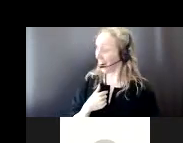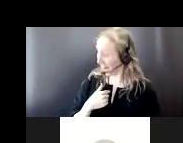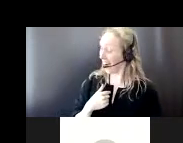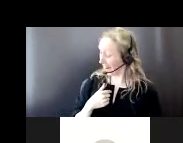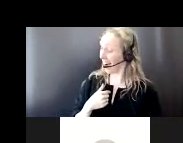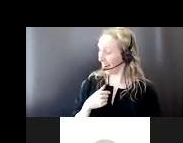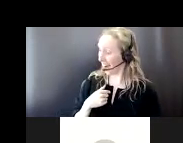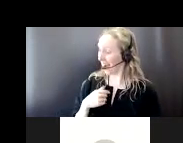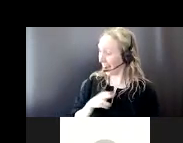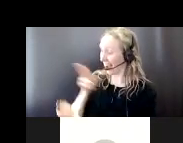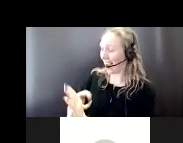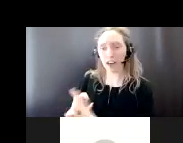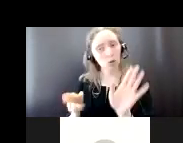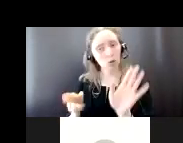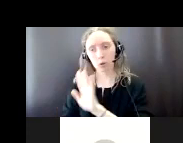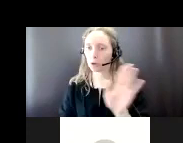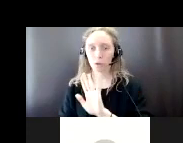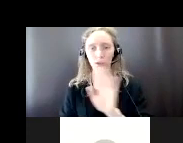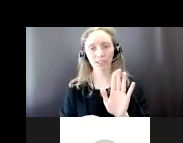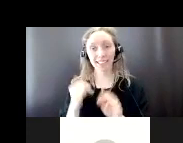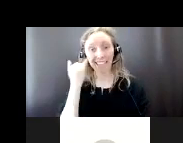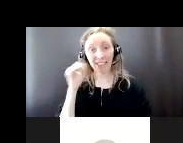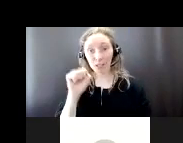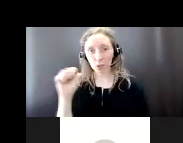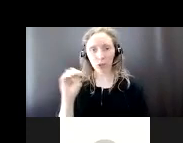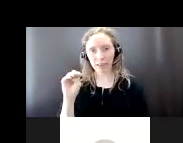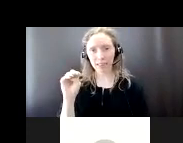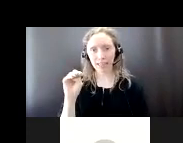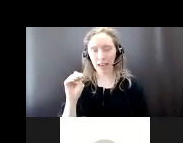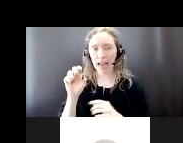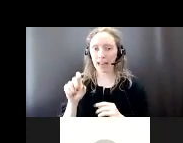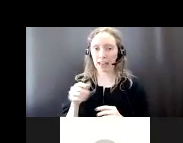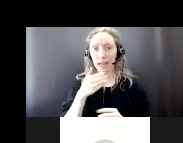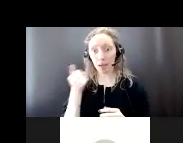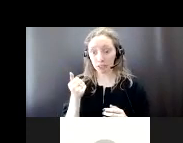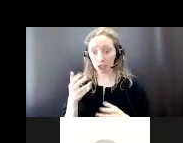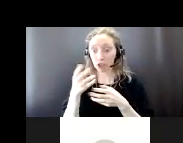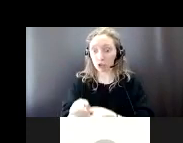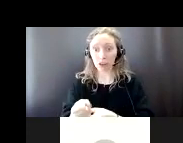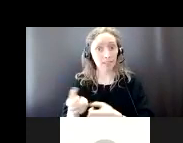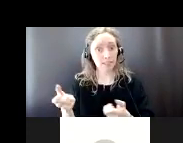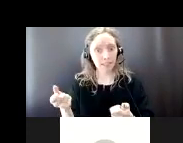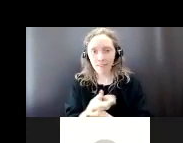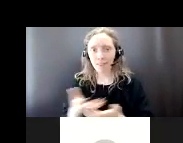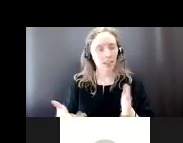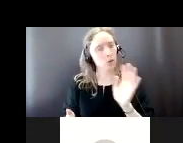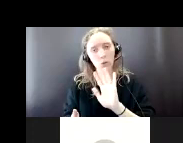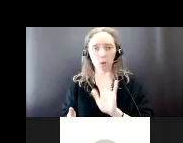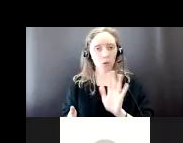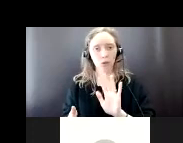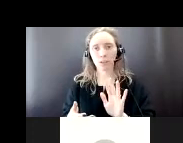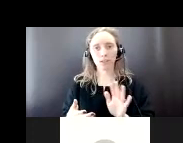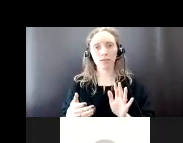just be careful when you're on social media, and if you keep it just to the people you know, and always